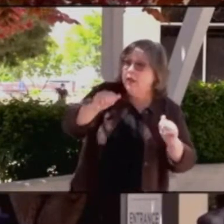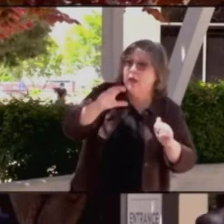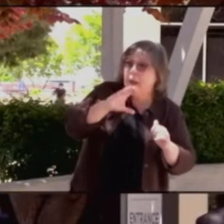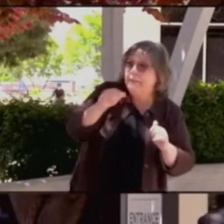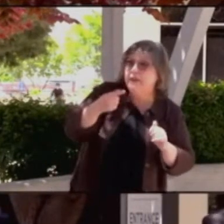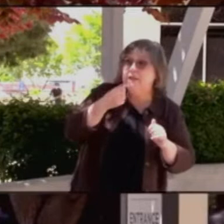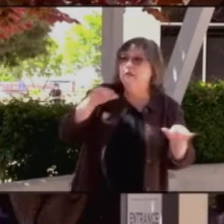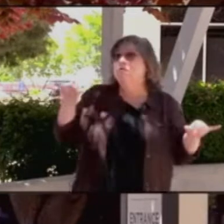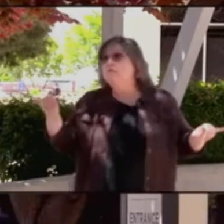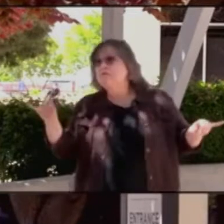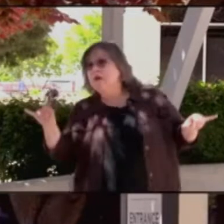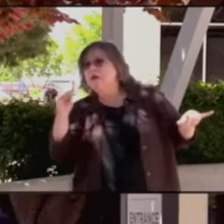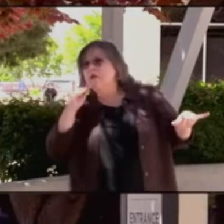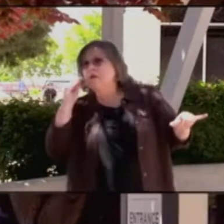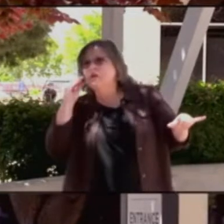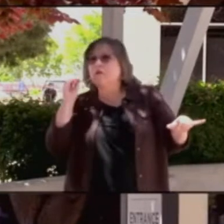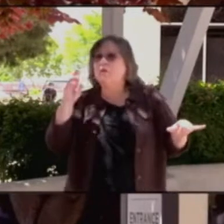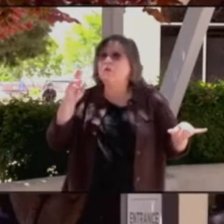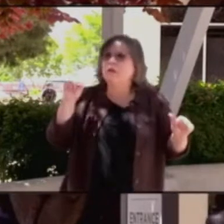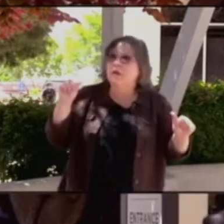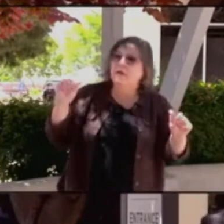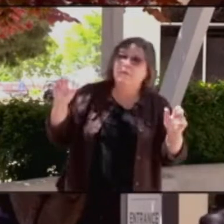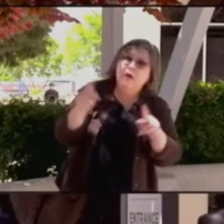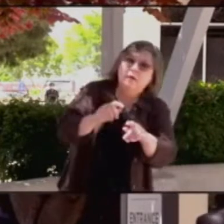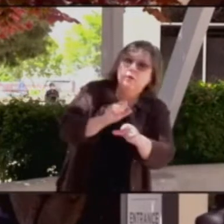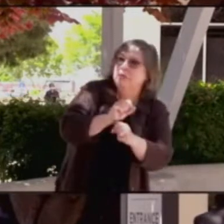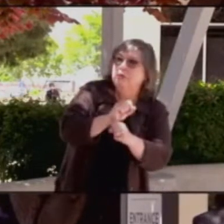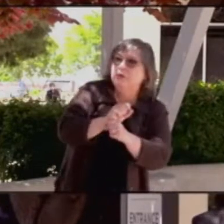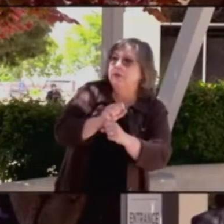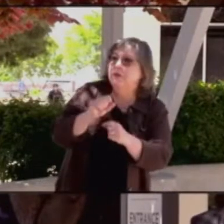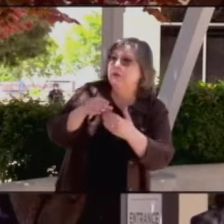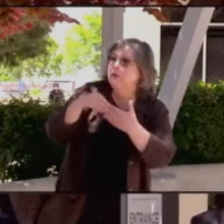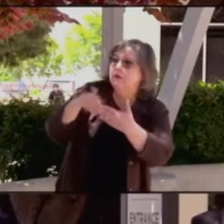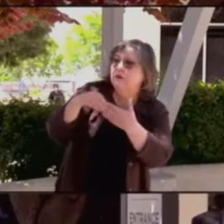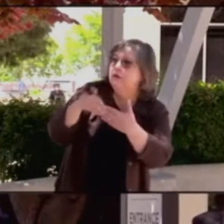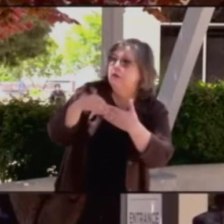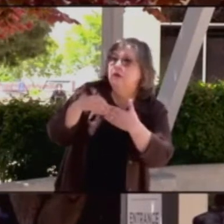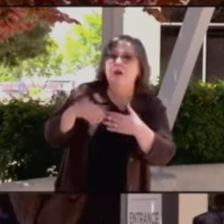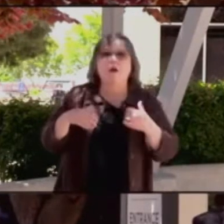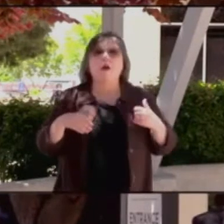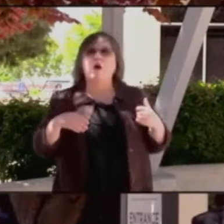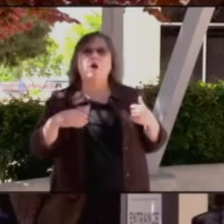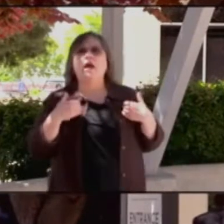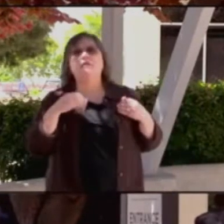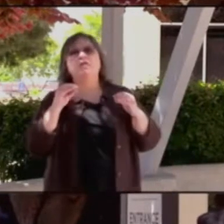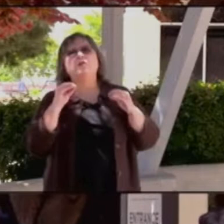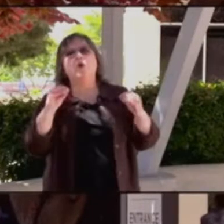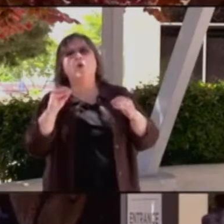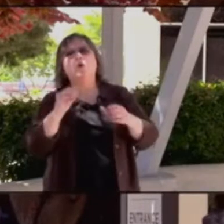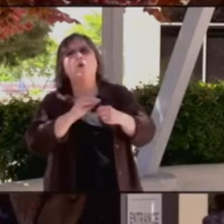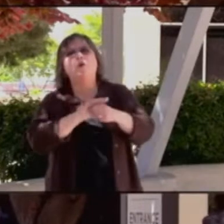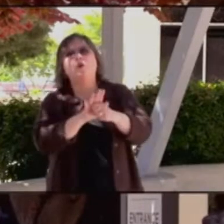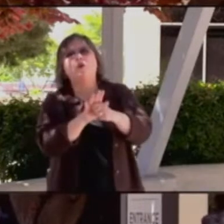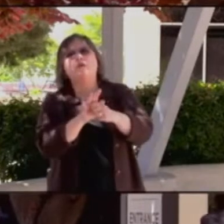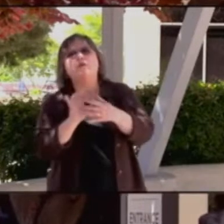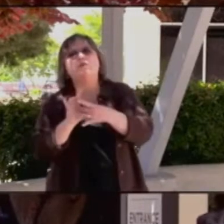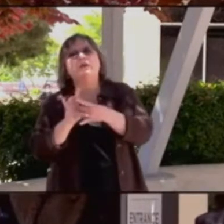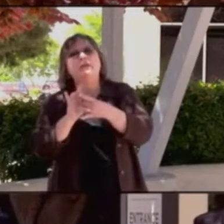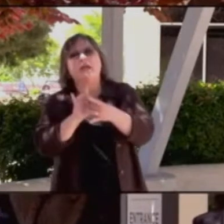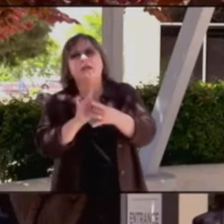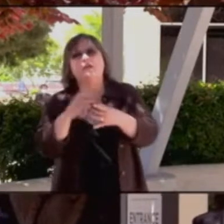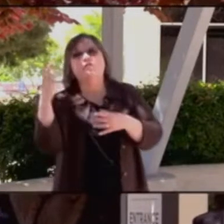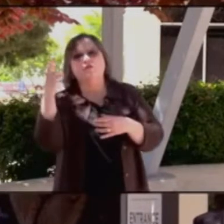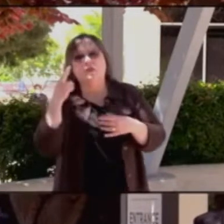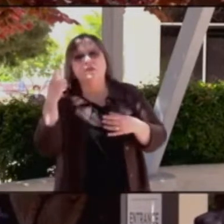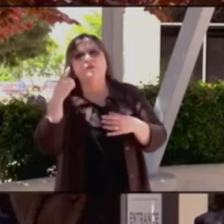stick with what's going on now if they want to? There is no COVID-related reason